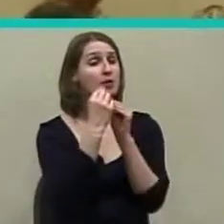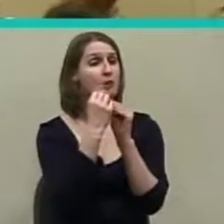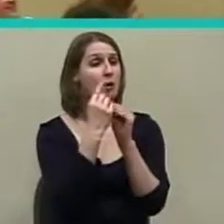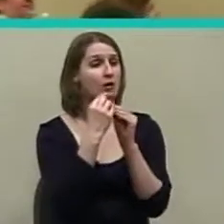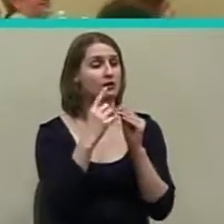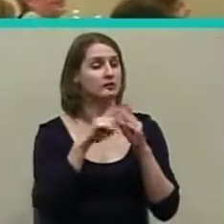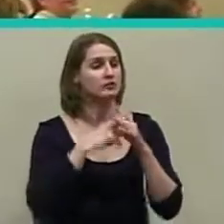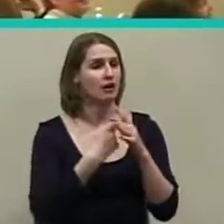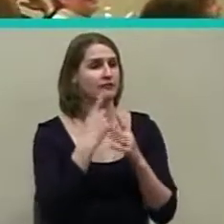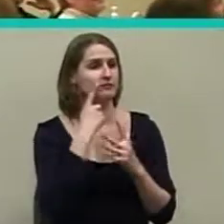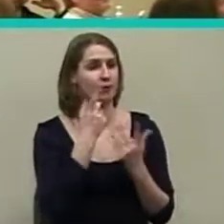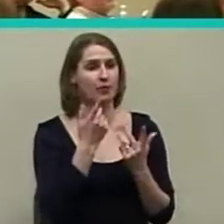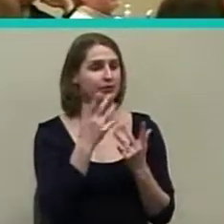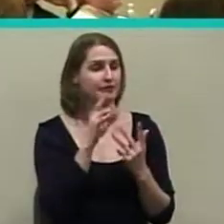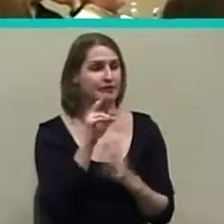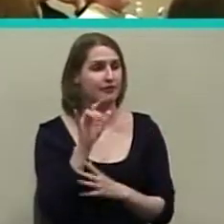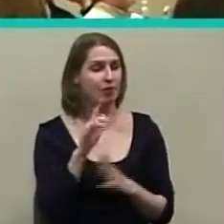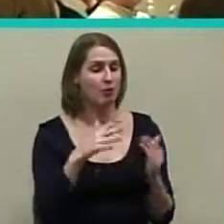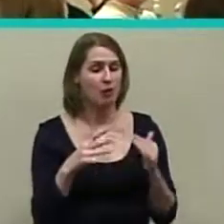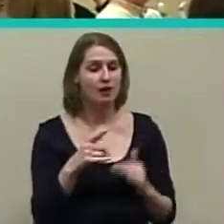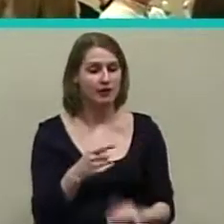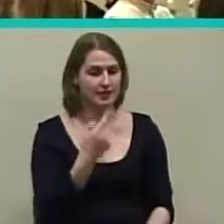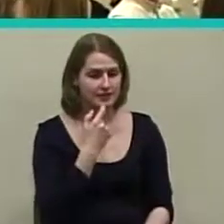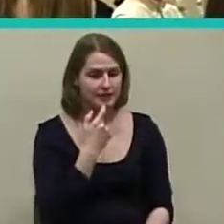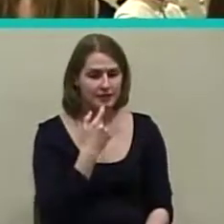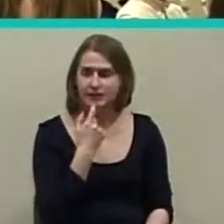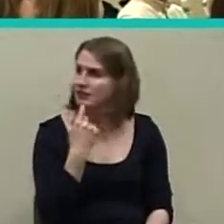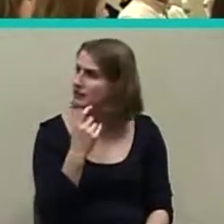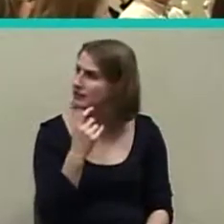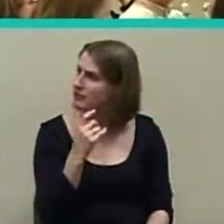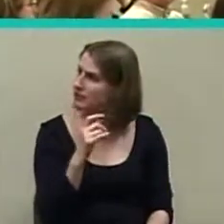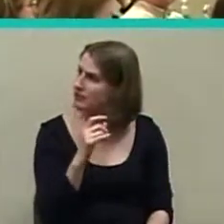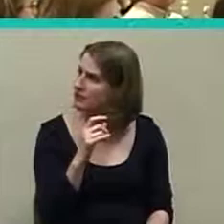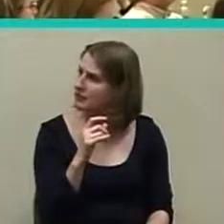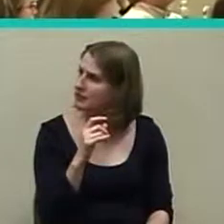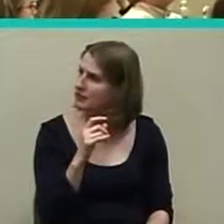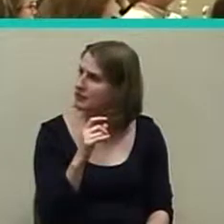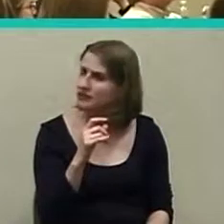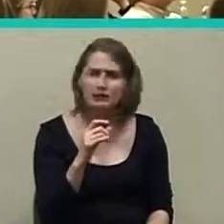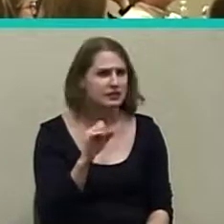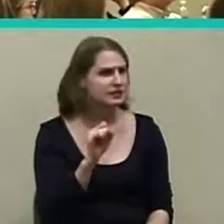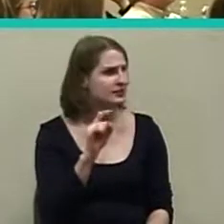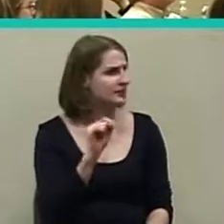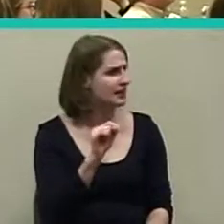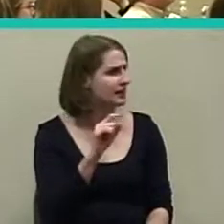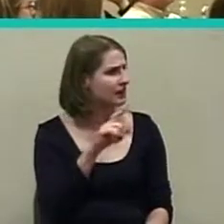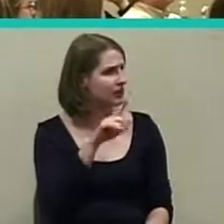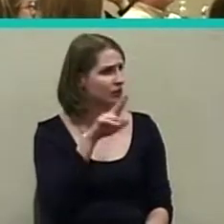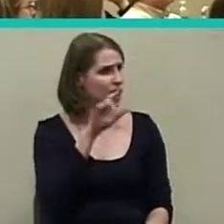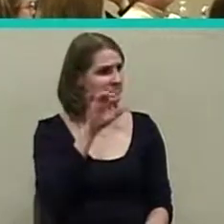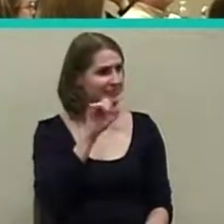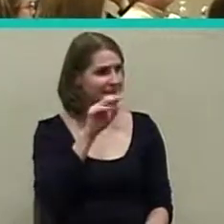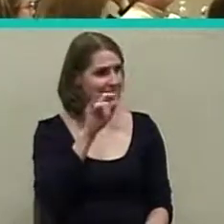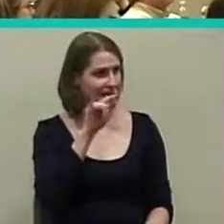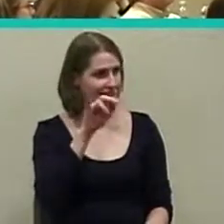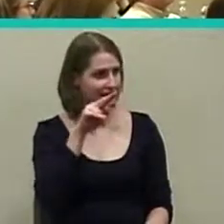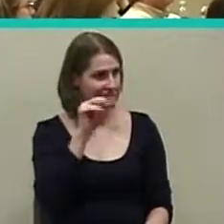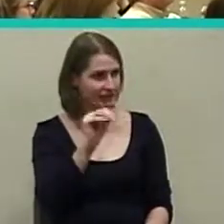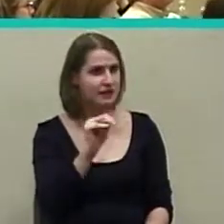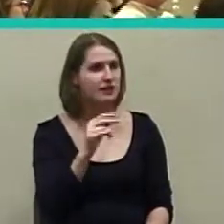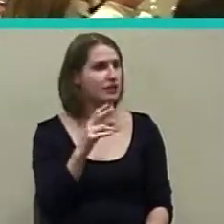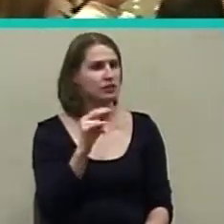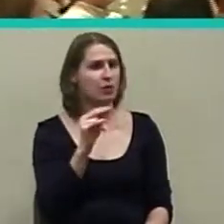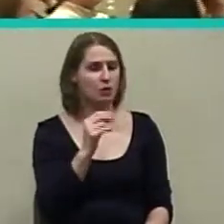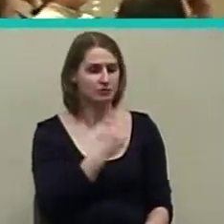start of the Civil War? And she says, yes, the sinking of the Lusitania. I go, no, that's the wrong war. That was World War I. Okay, so she just got an opportunity